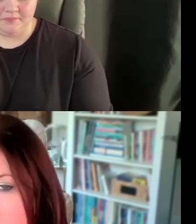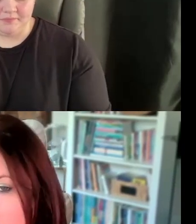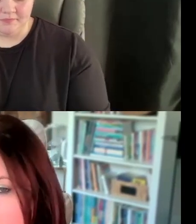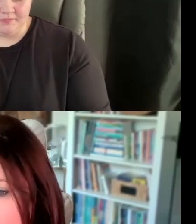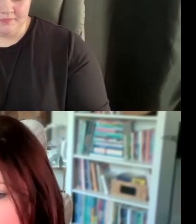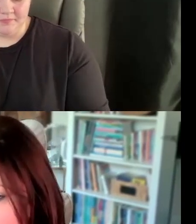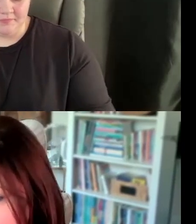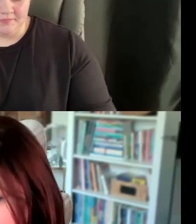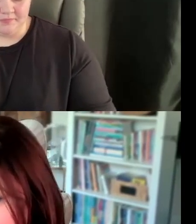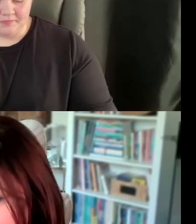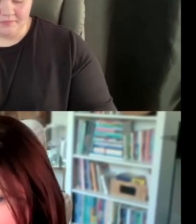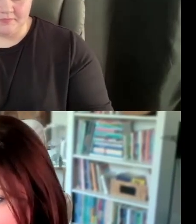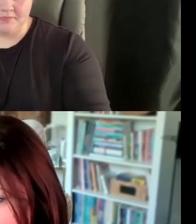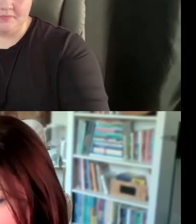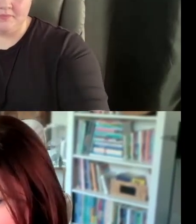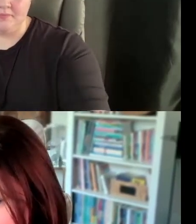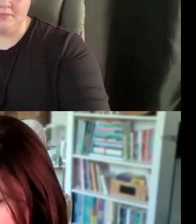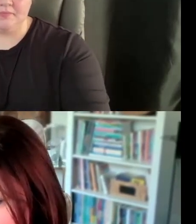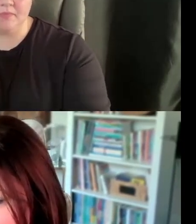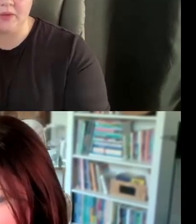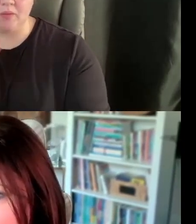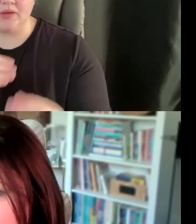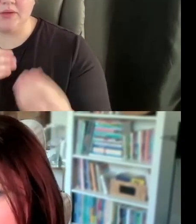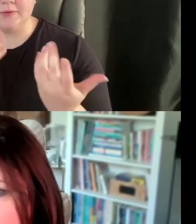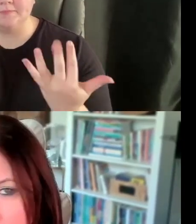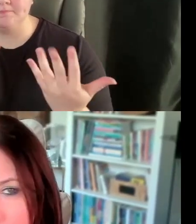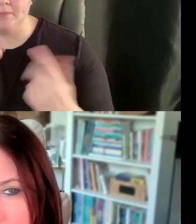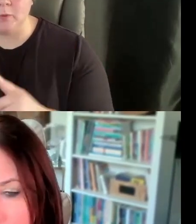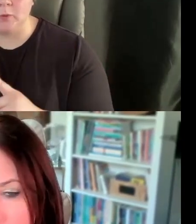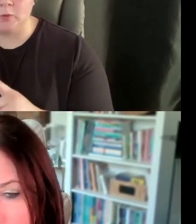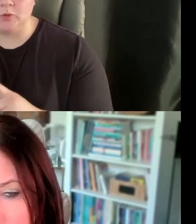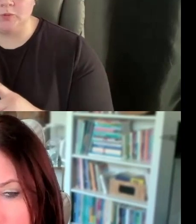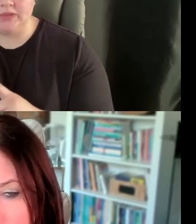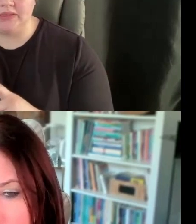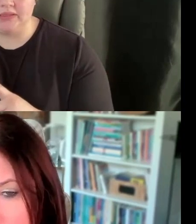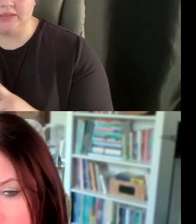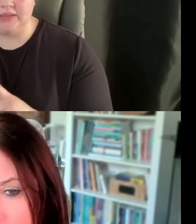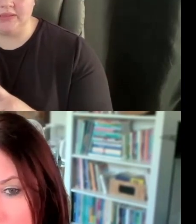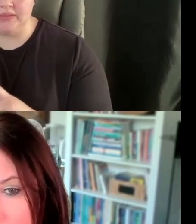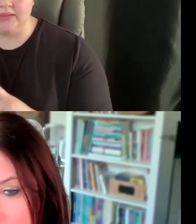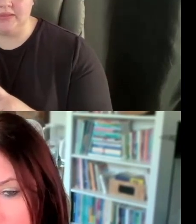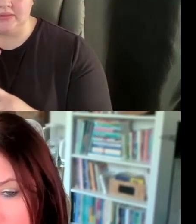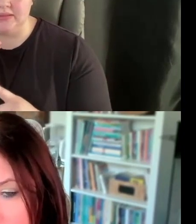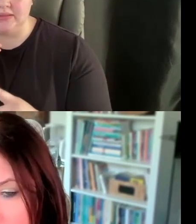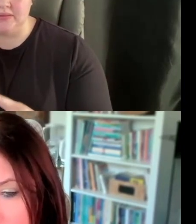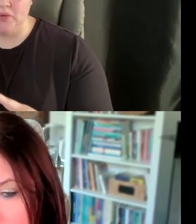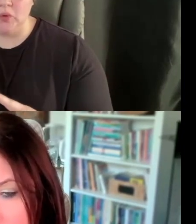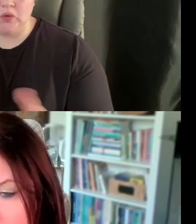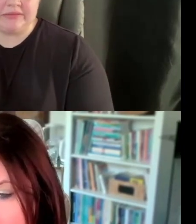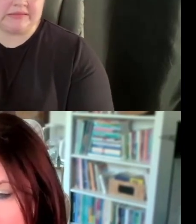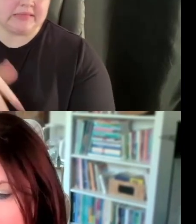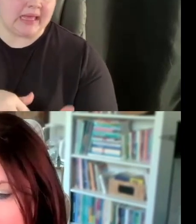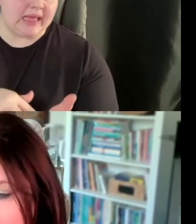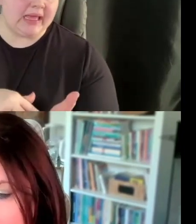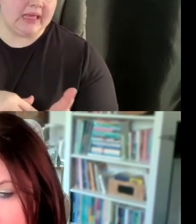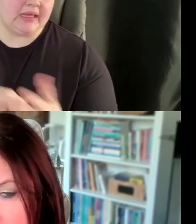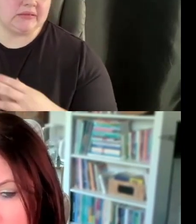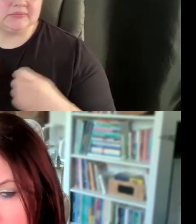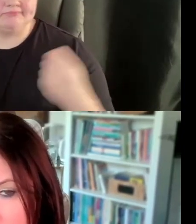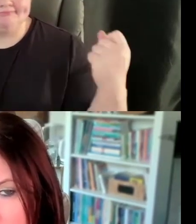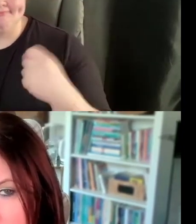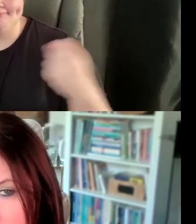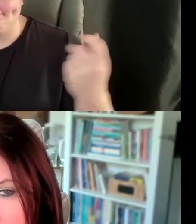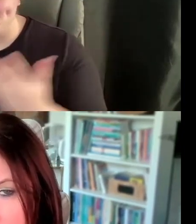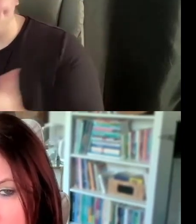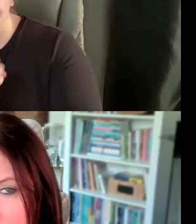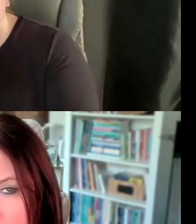So I think I'll just give us 2 minutes to take a standing moment or get a glass